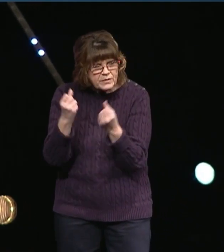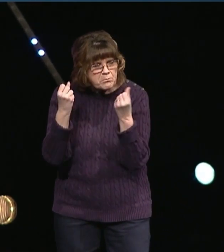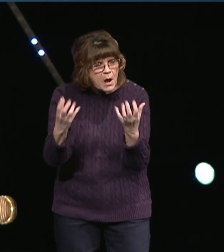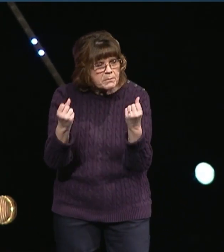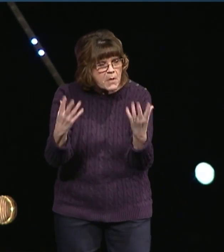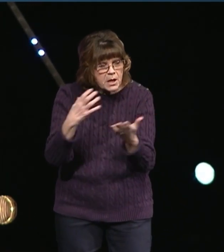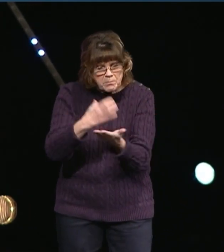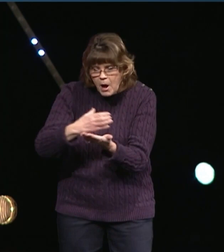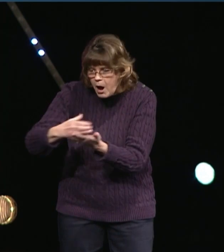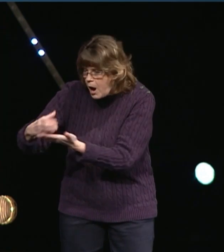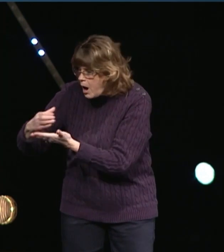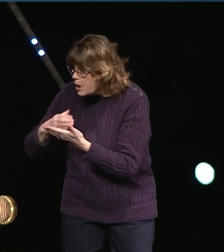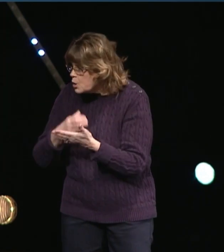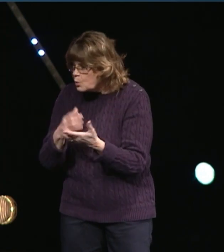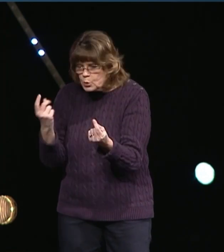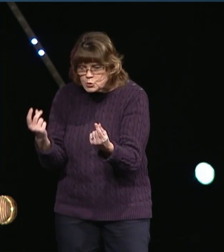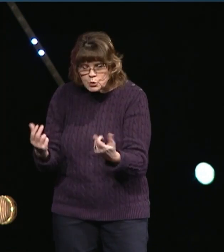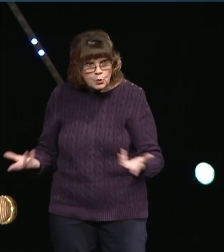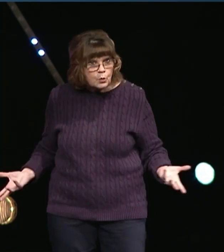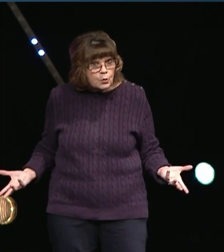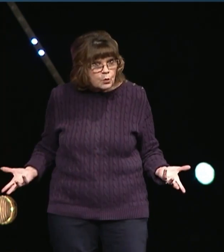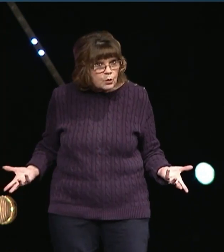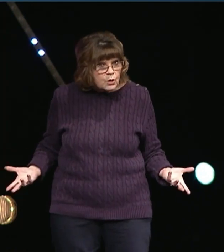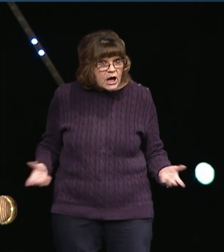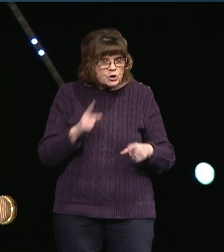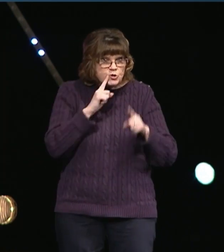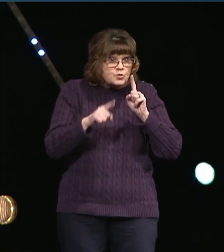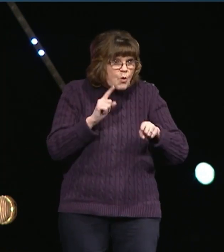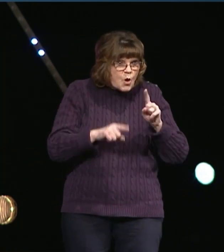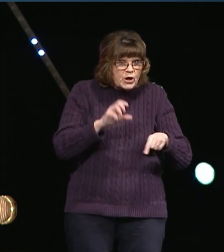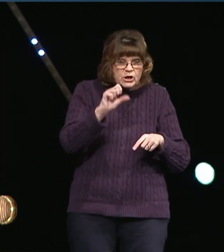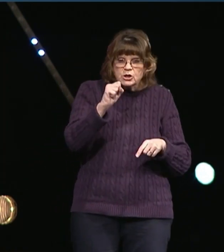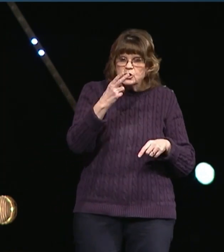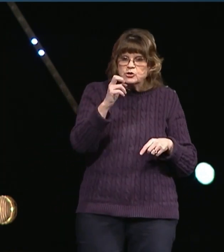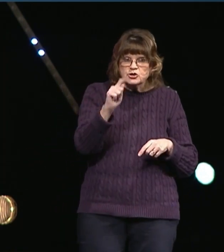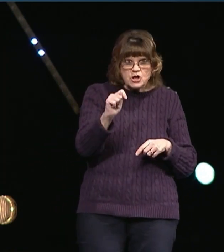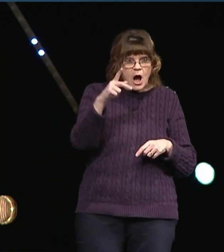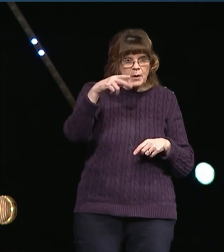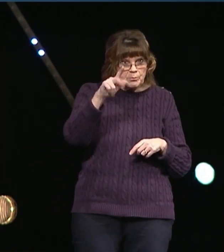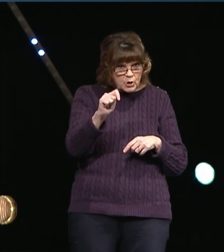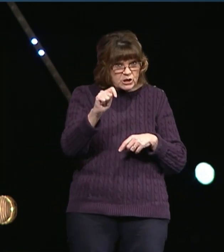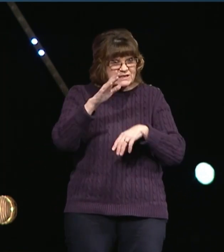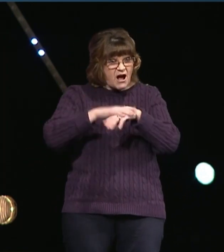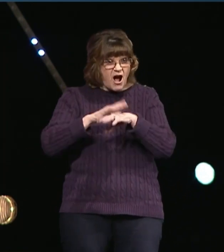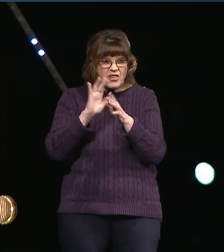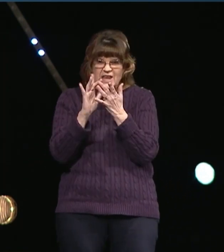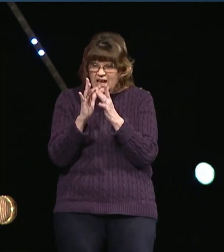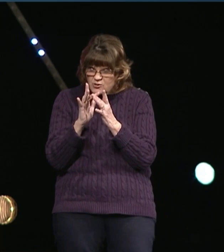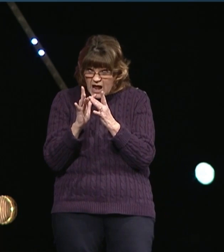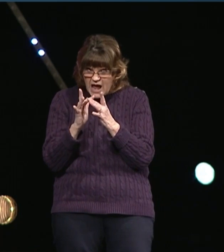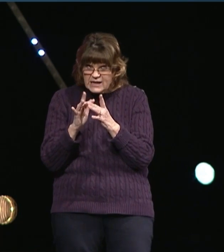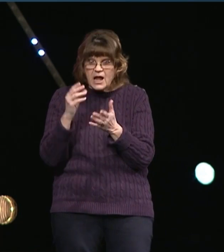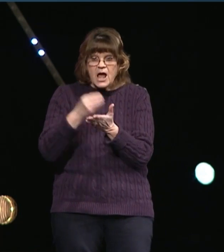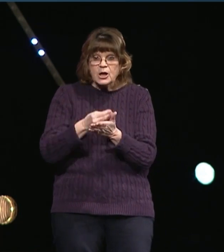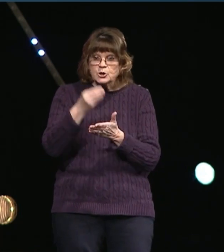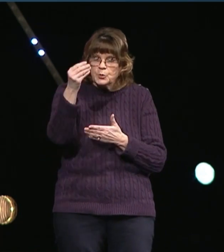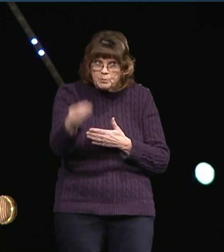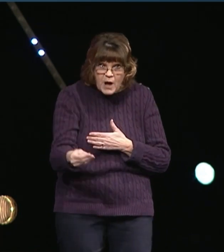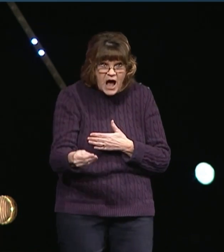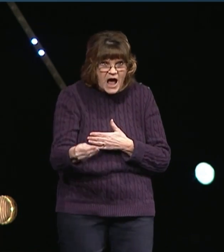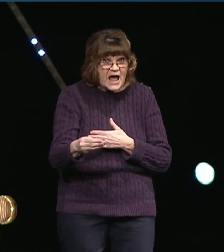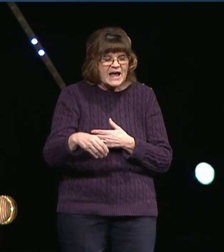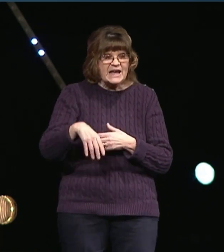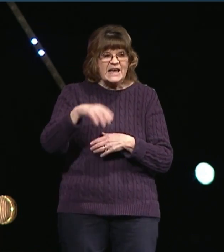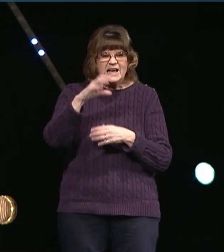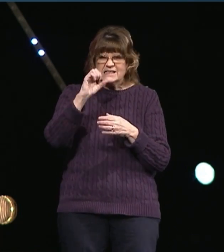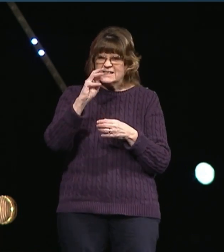what any ordinary person, you or I, would do. You order a bunch of shot puts off the internet, and you buy a big old